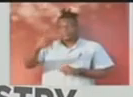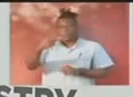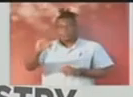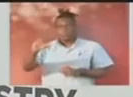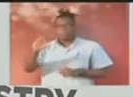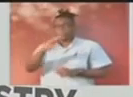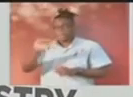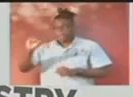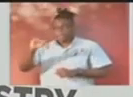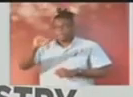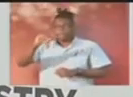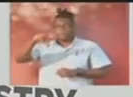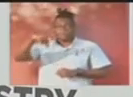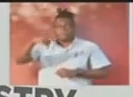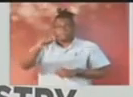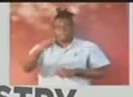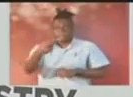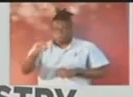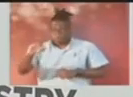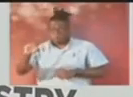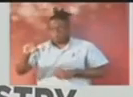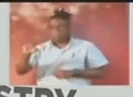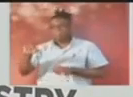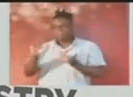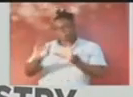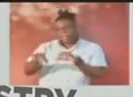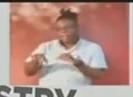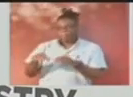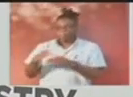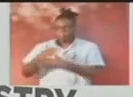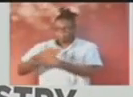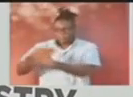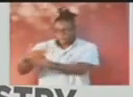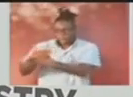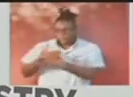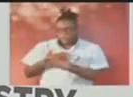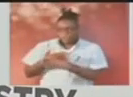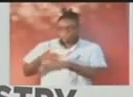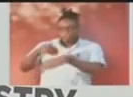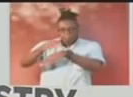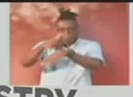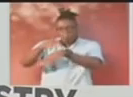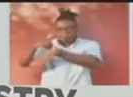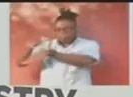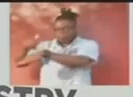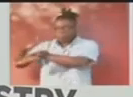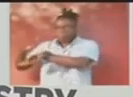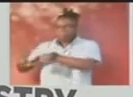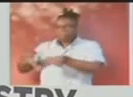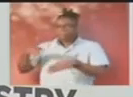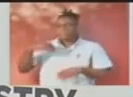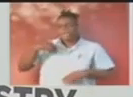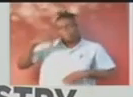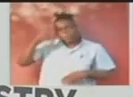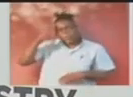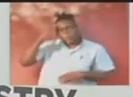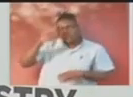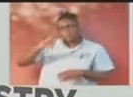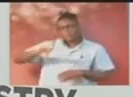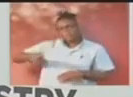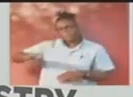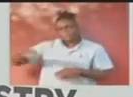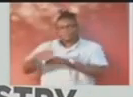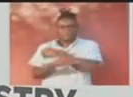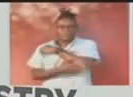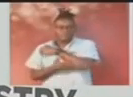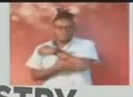to be able to distribute it, and for countries to be assured that all of the quality, safety, and efficacy measures have been